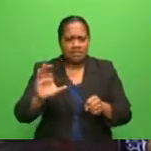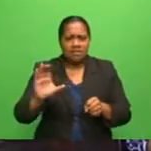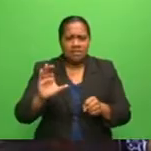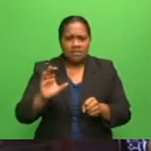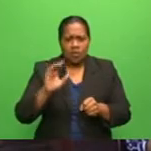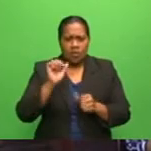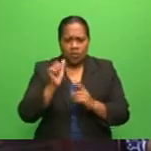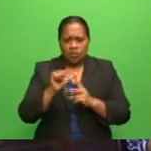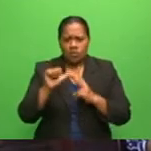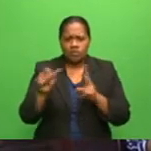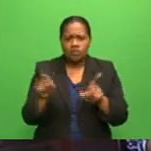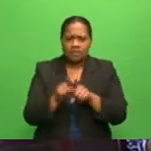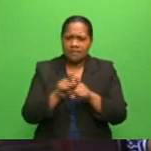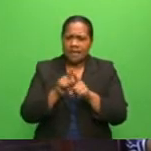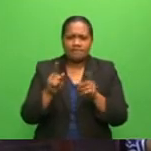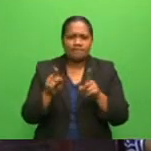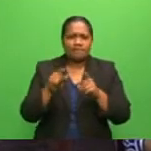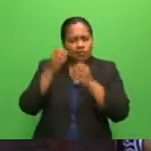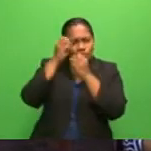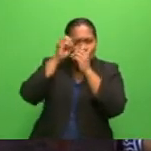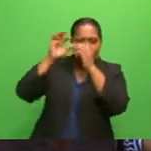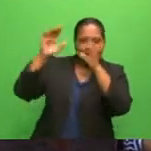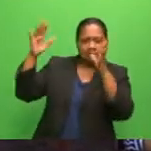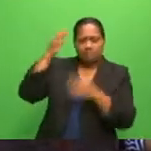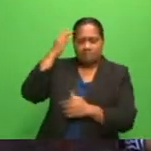dream, says his wife Kitty Marie Mackey.